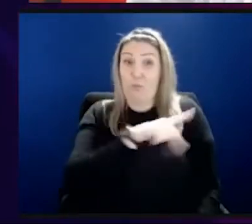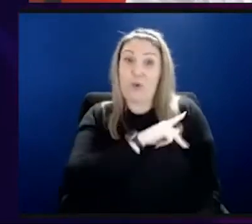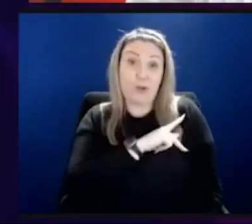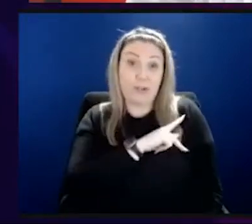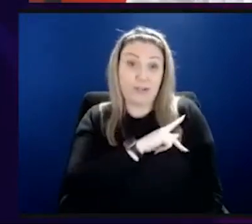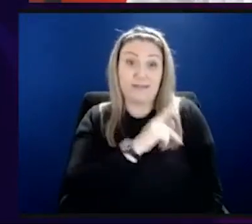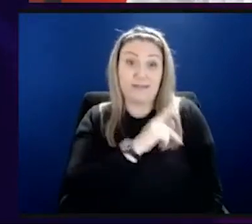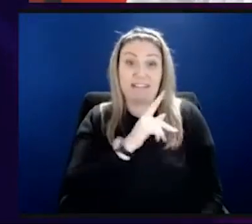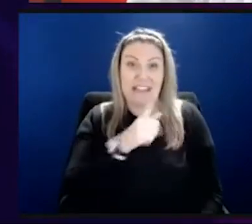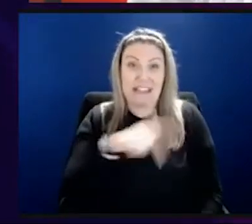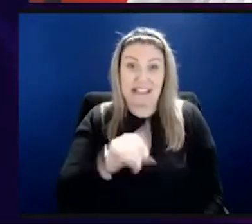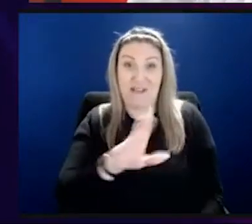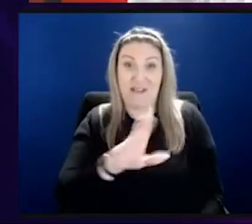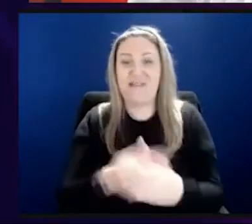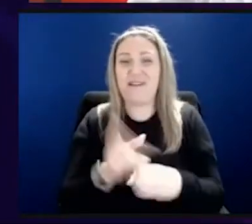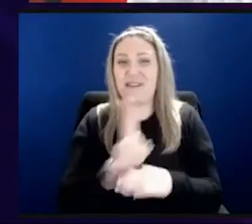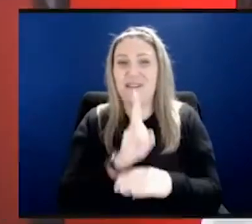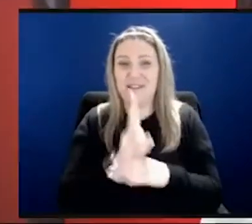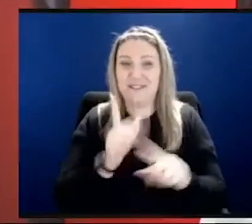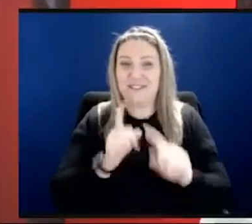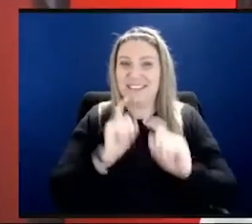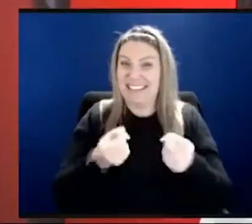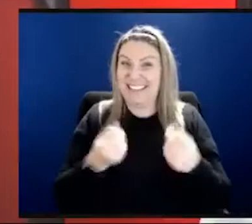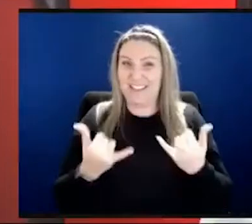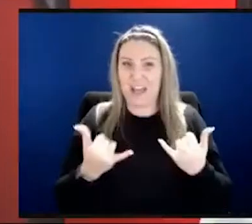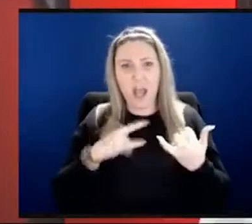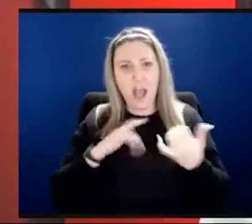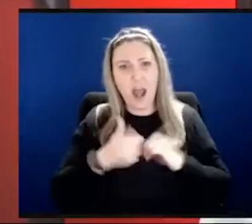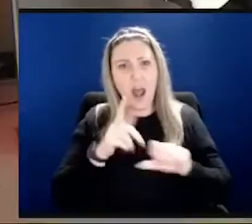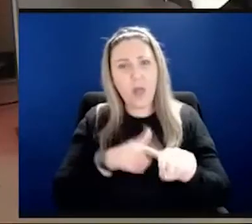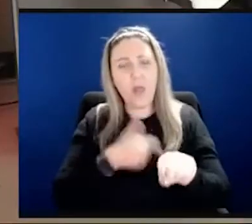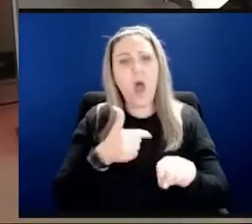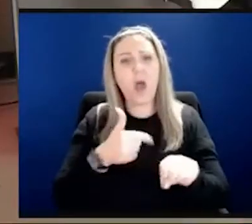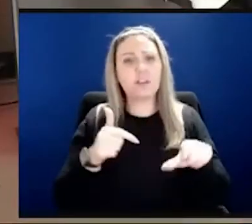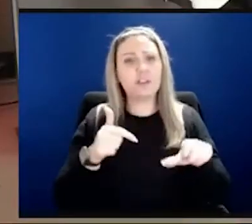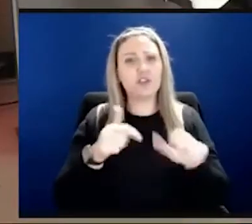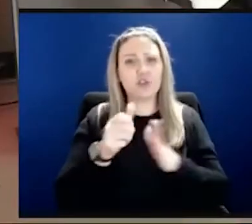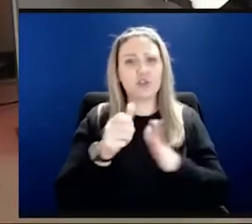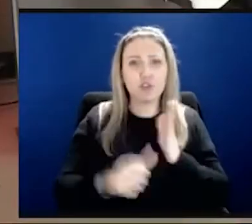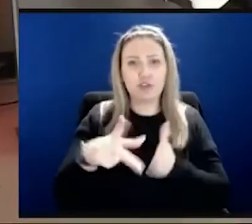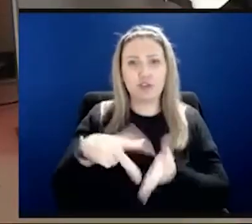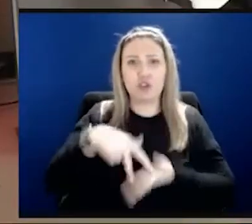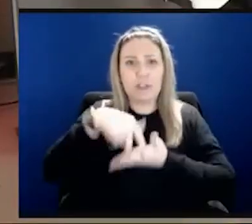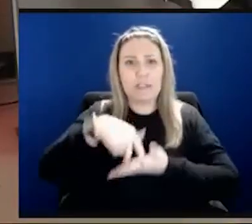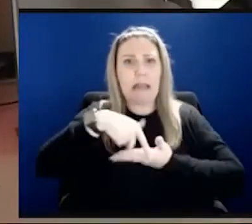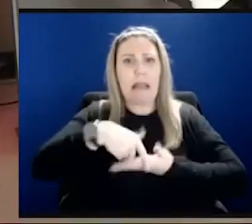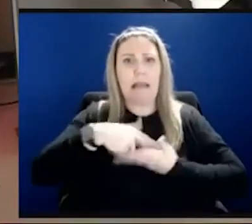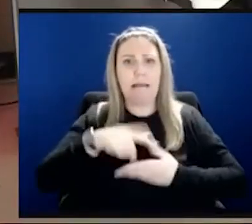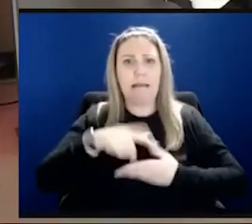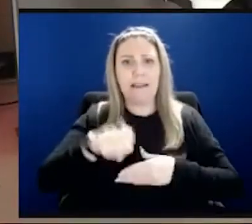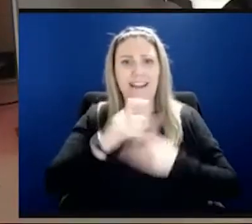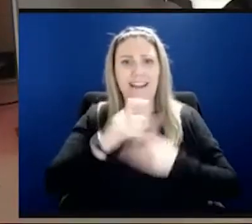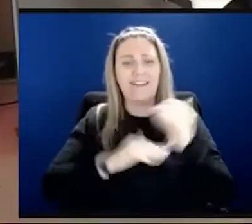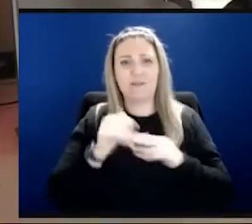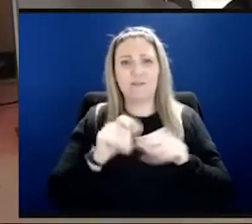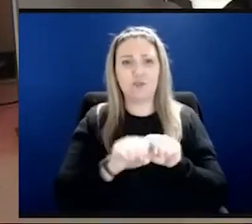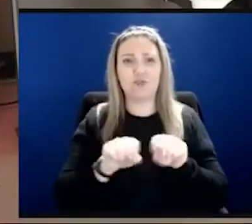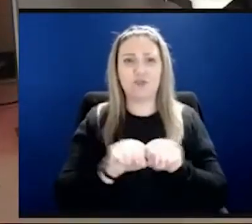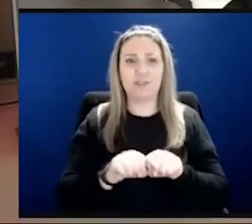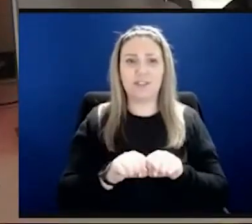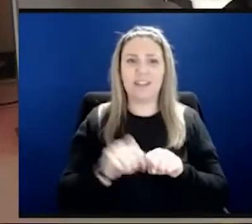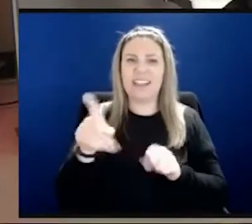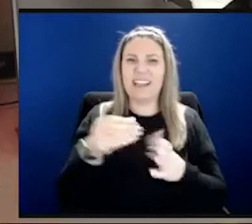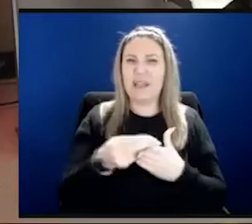gift to this day. Yeah. So how long is the surgery that you're standing on your feet and you need your comfy shoes for? Yeah, he bought like nice shoes,